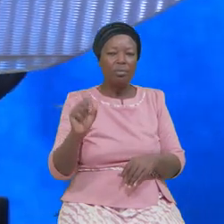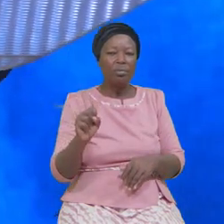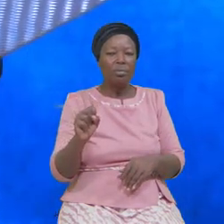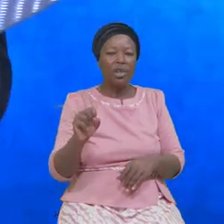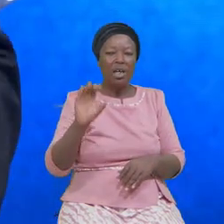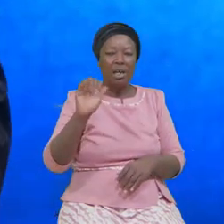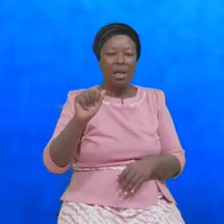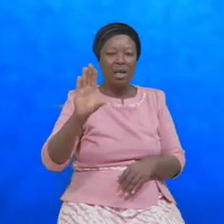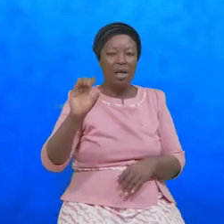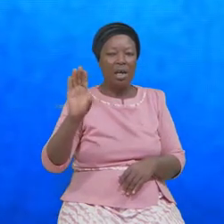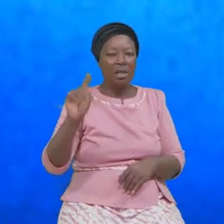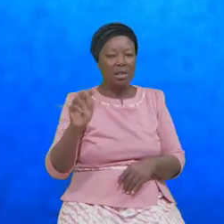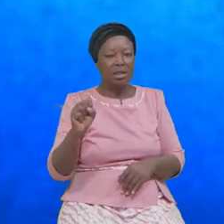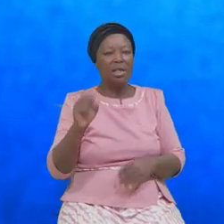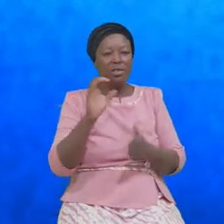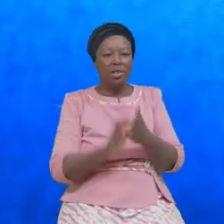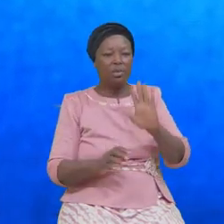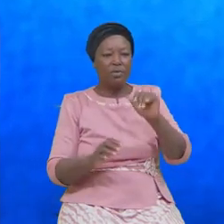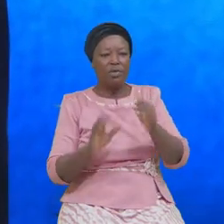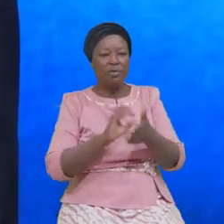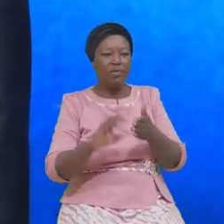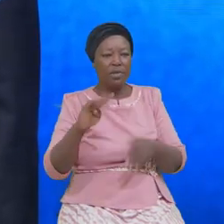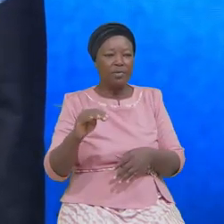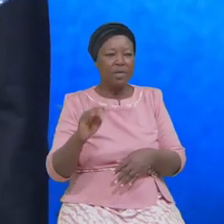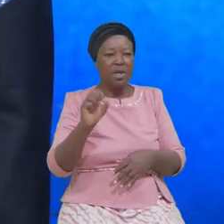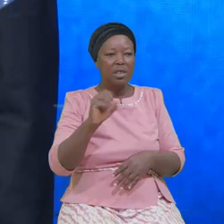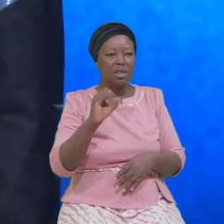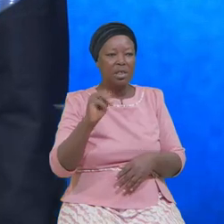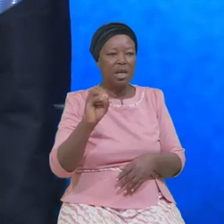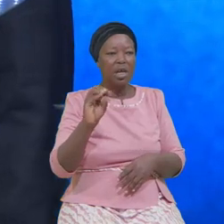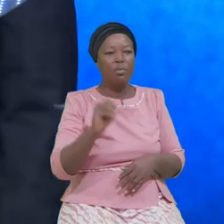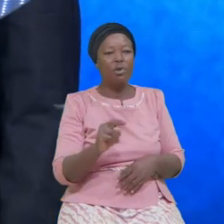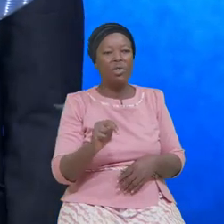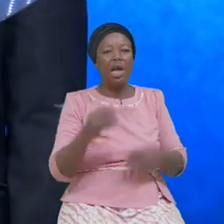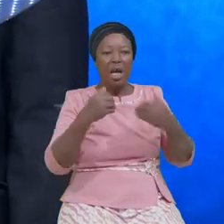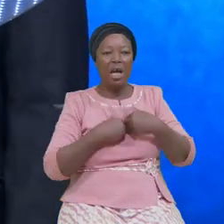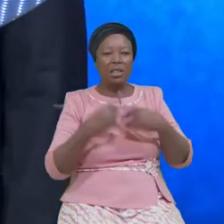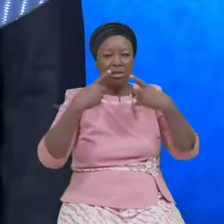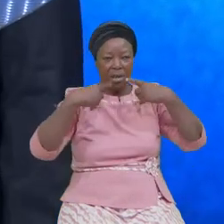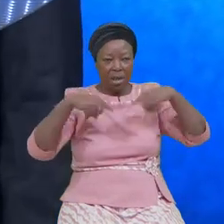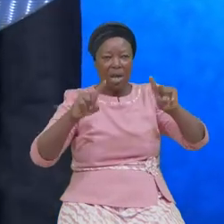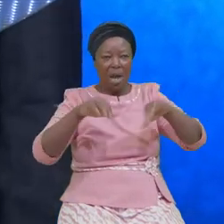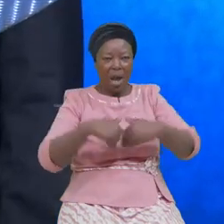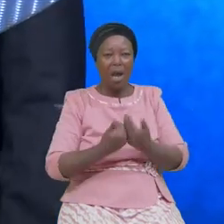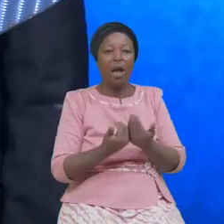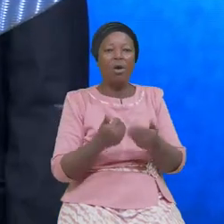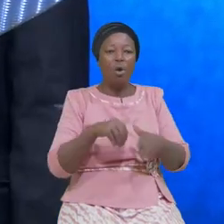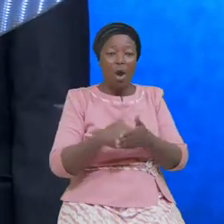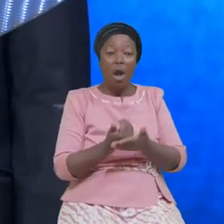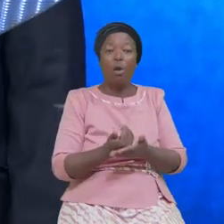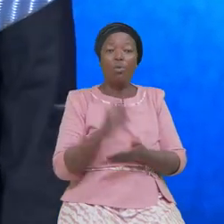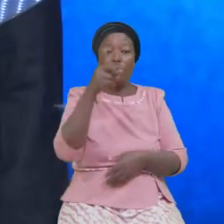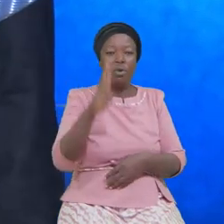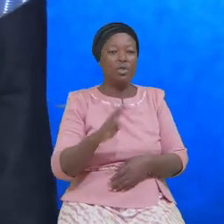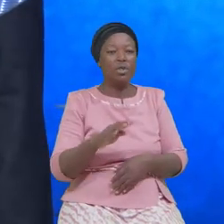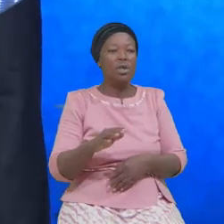Acts 15:14. Simon has declared how God did